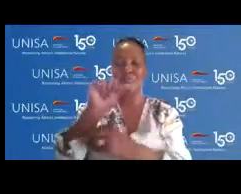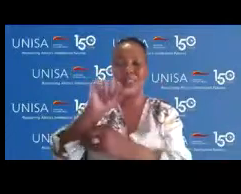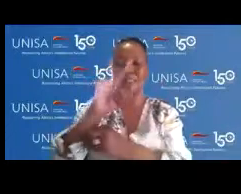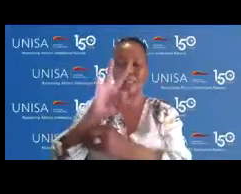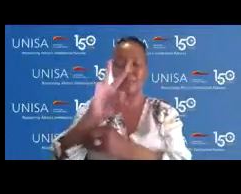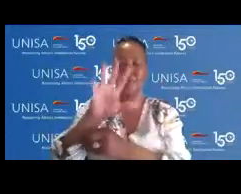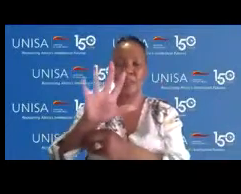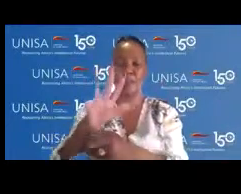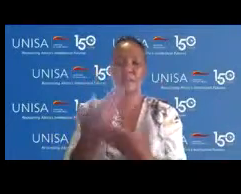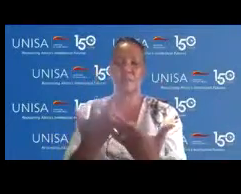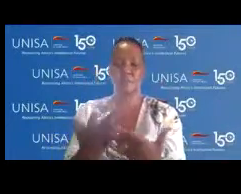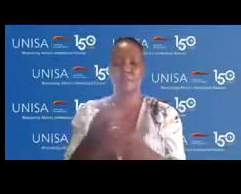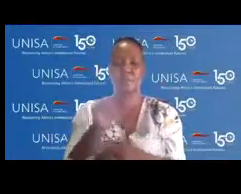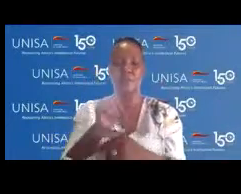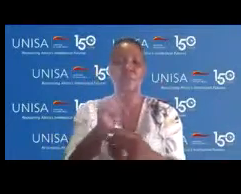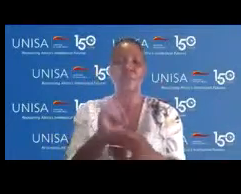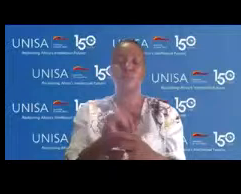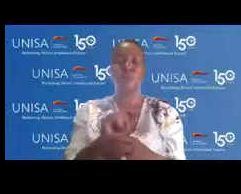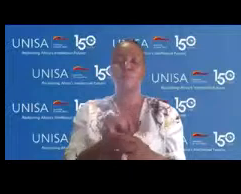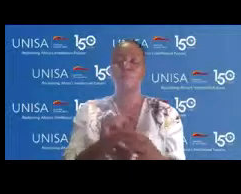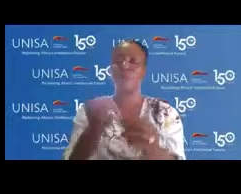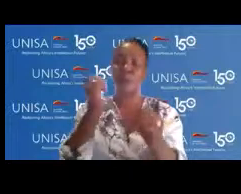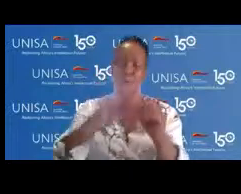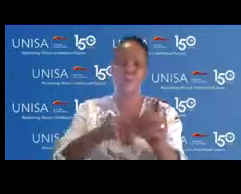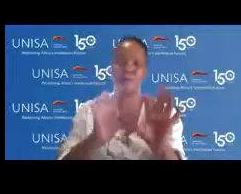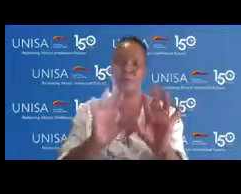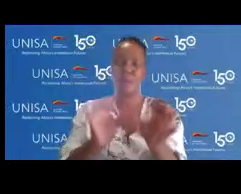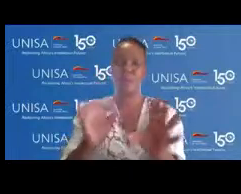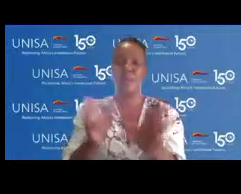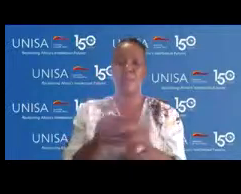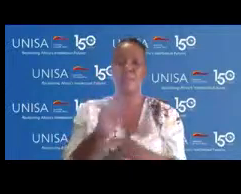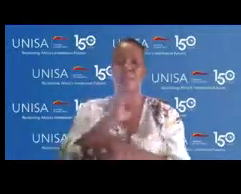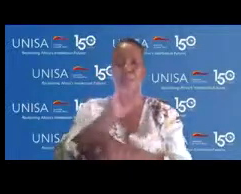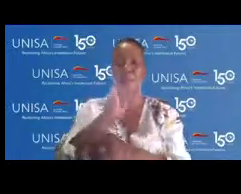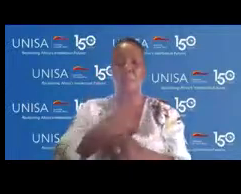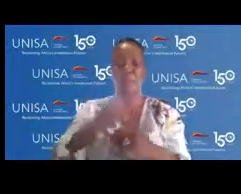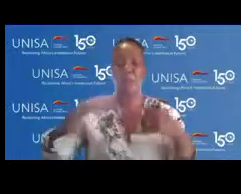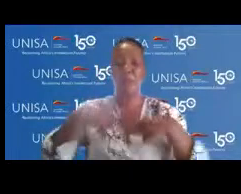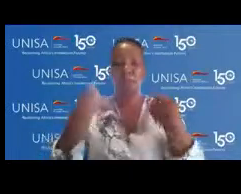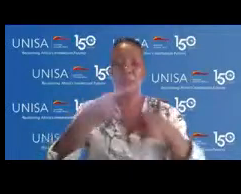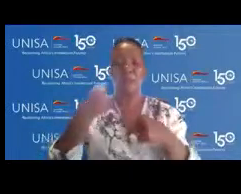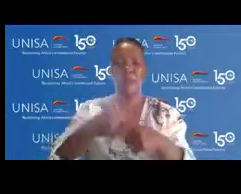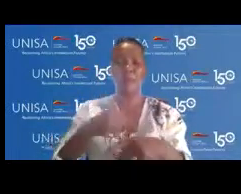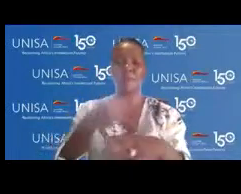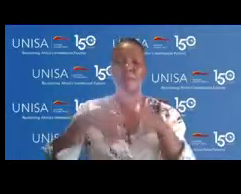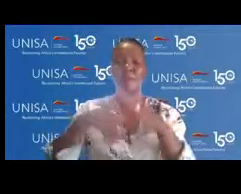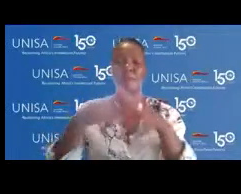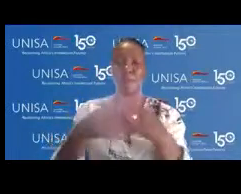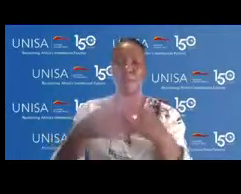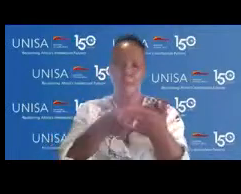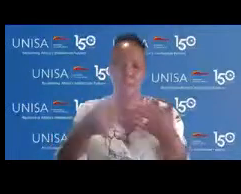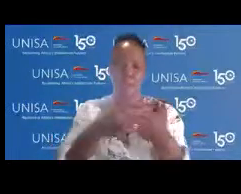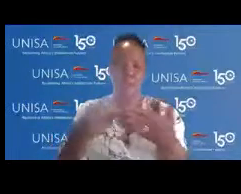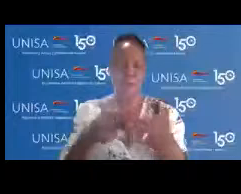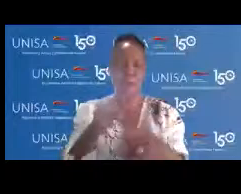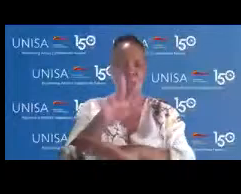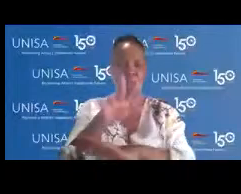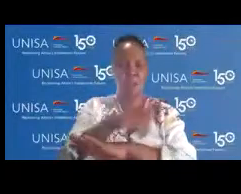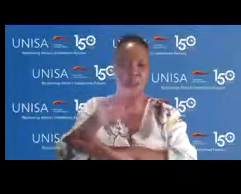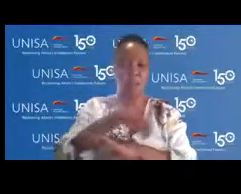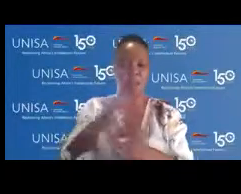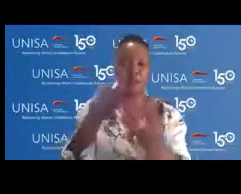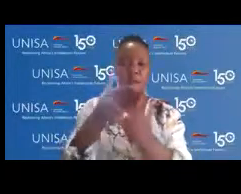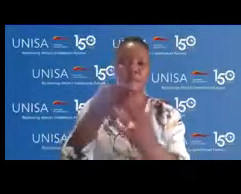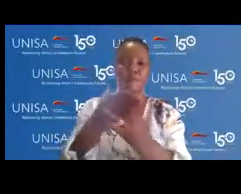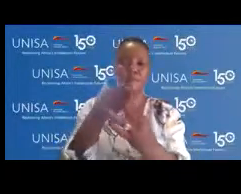actually just sign in using your My Life email account. And on this platform, you've got access to